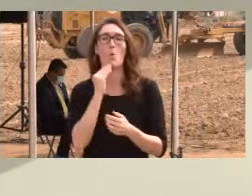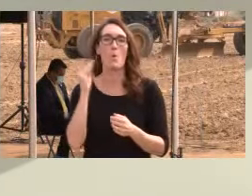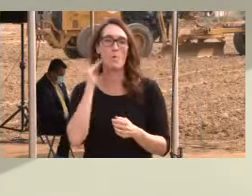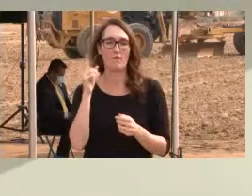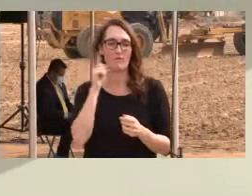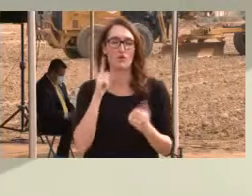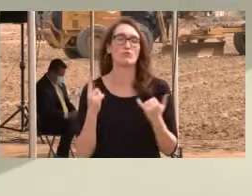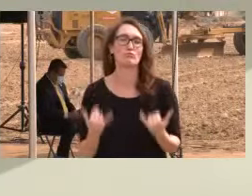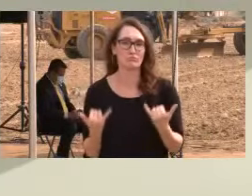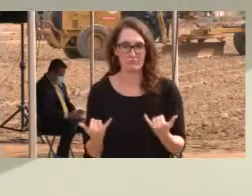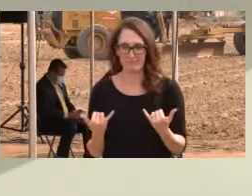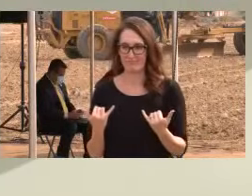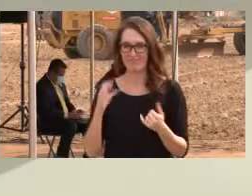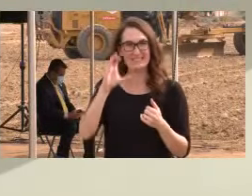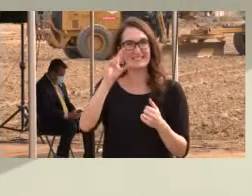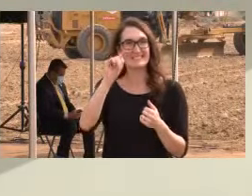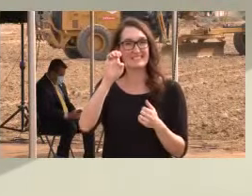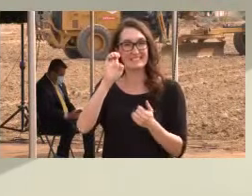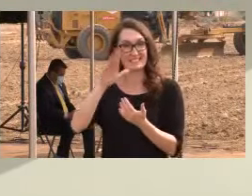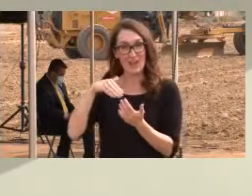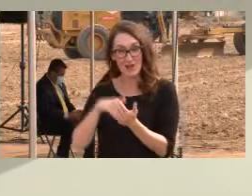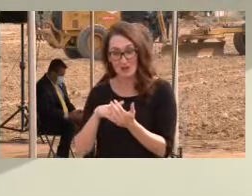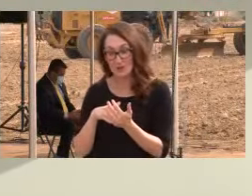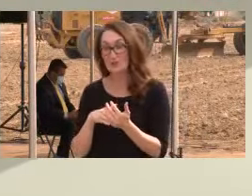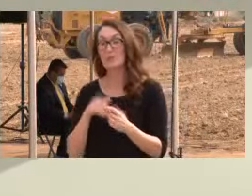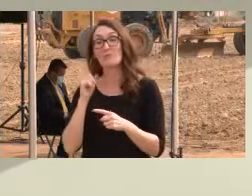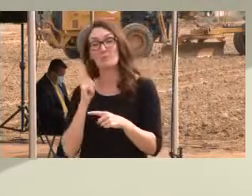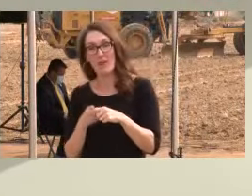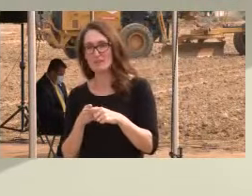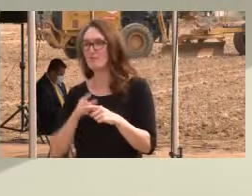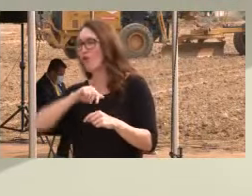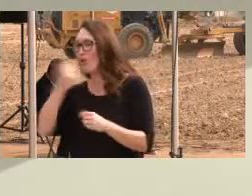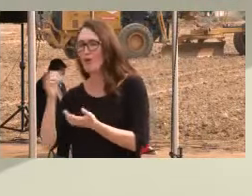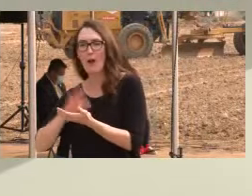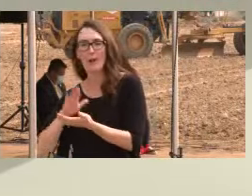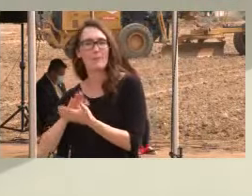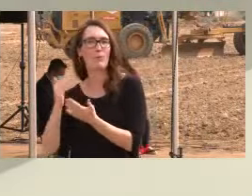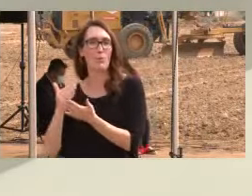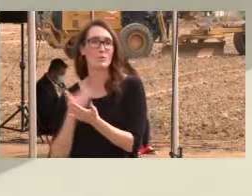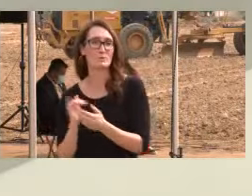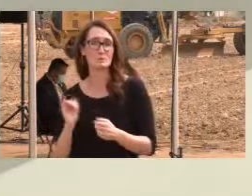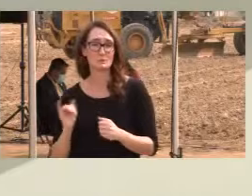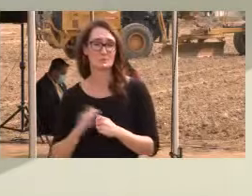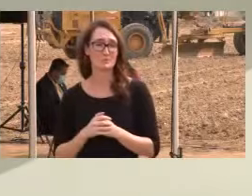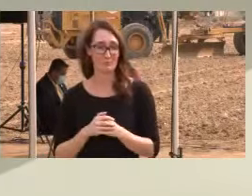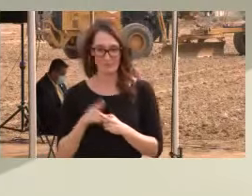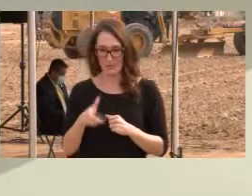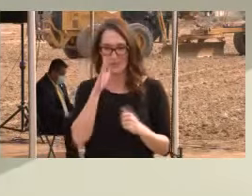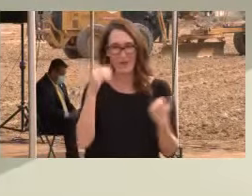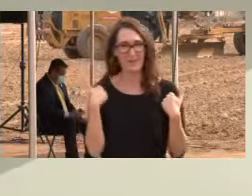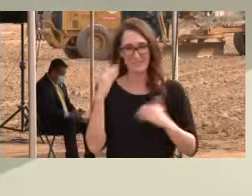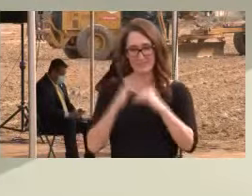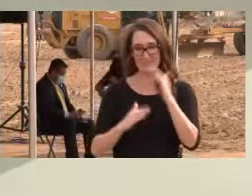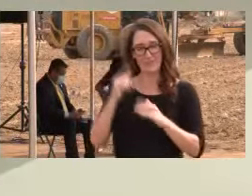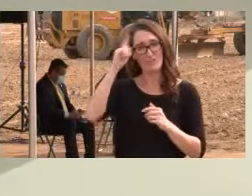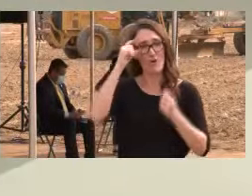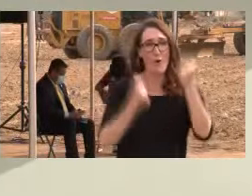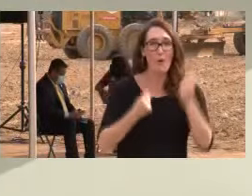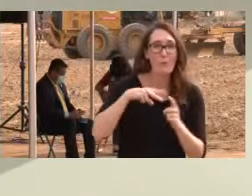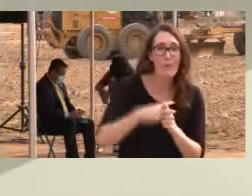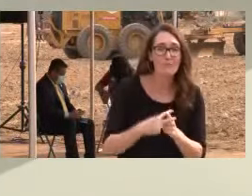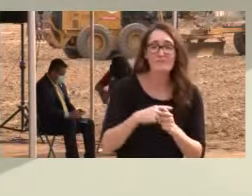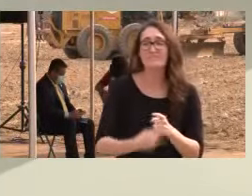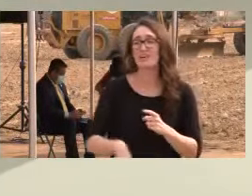existing Career and Technology Center, as well as other academic courses. It will include facilities for automotive technology